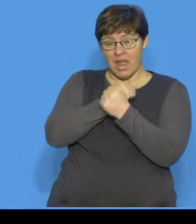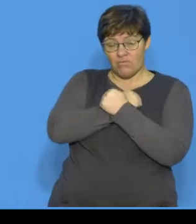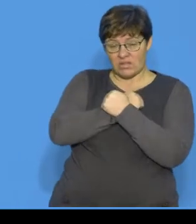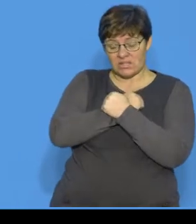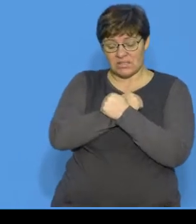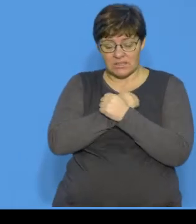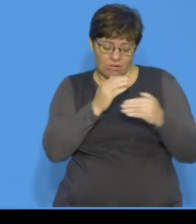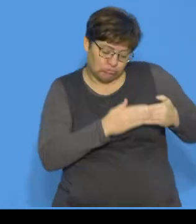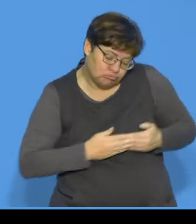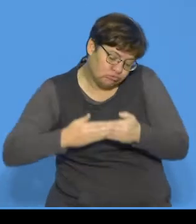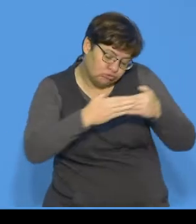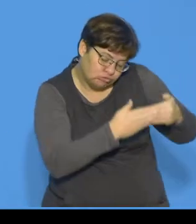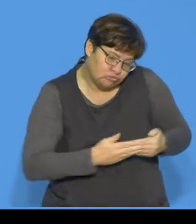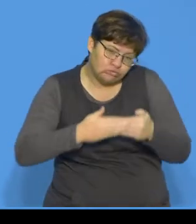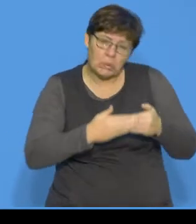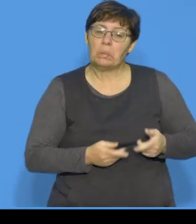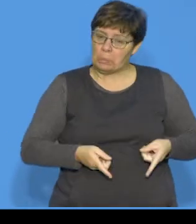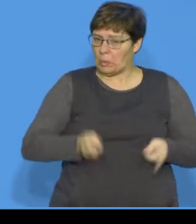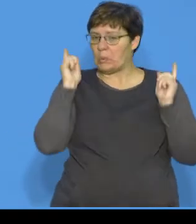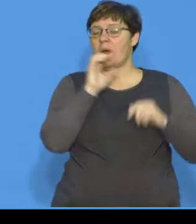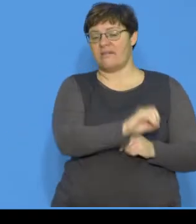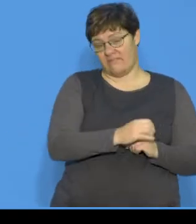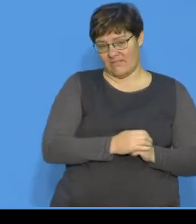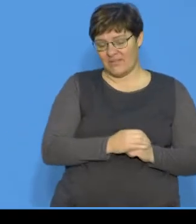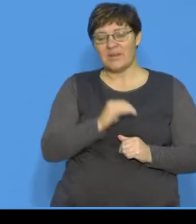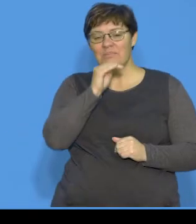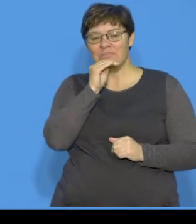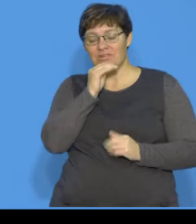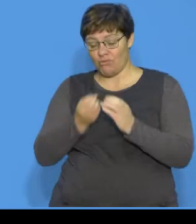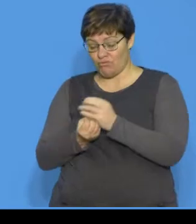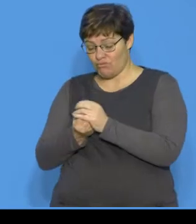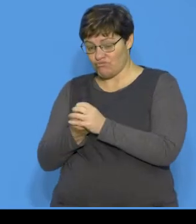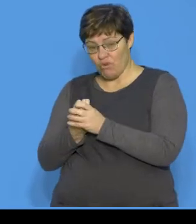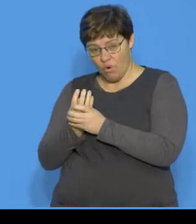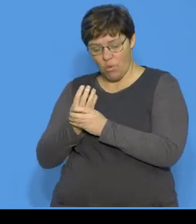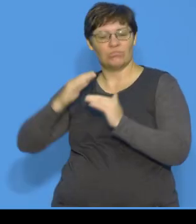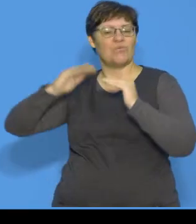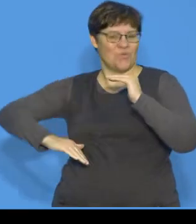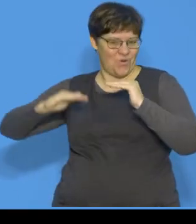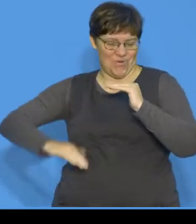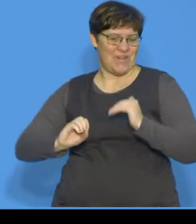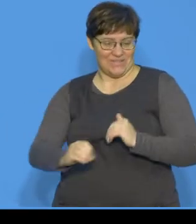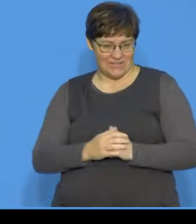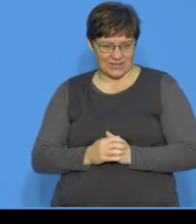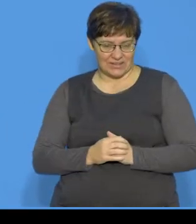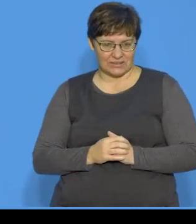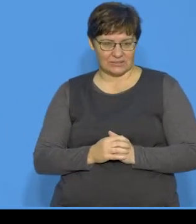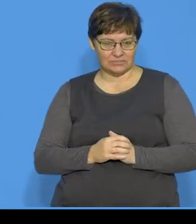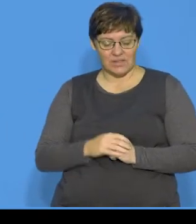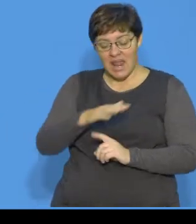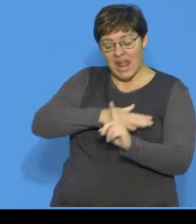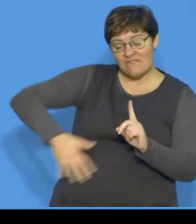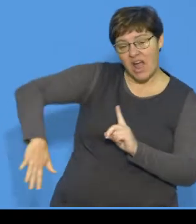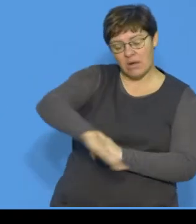this means that there is a low growth rate. And of course, the limiting factors in